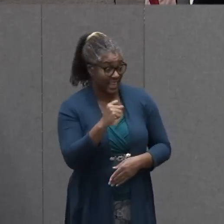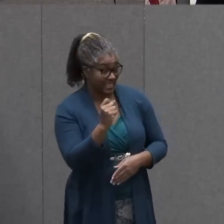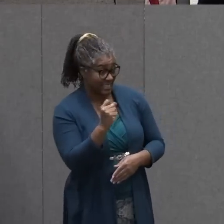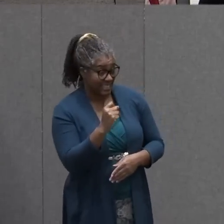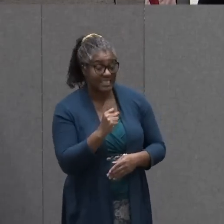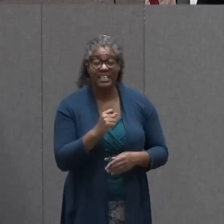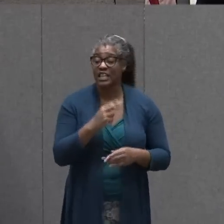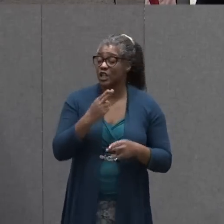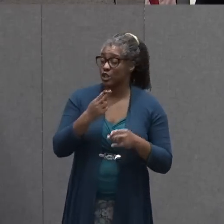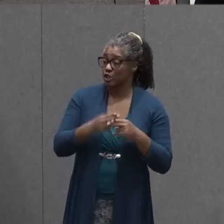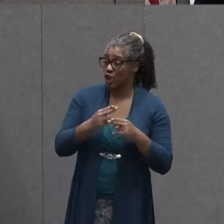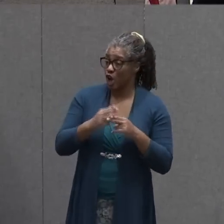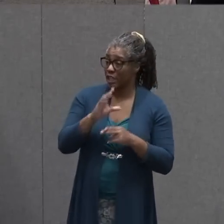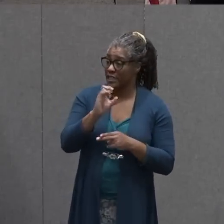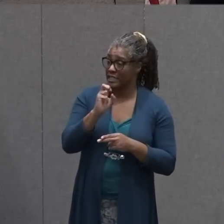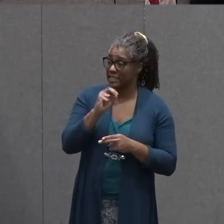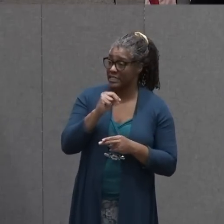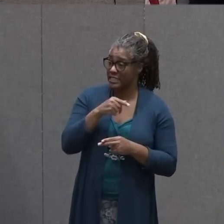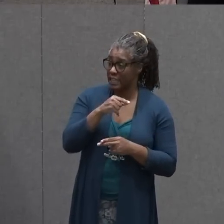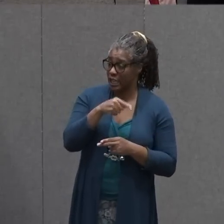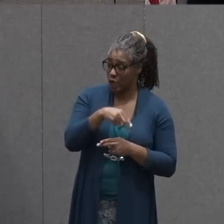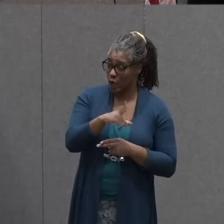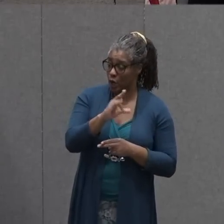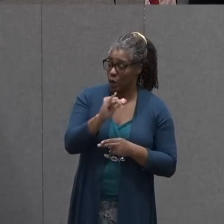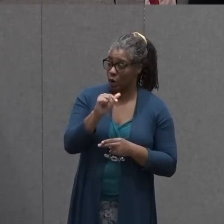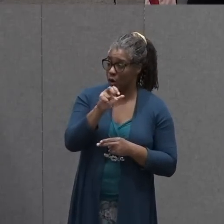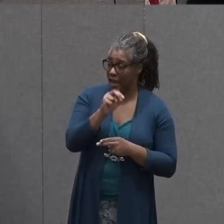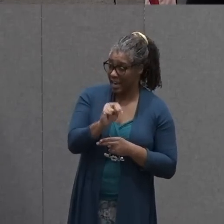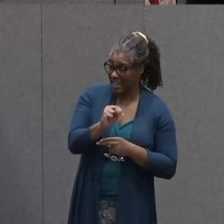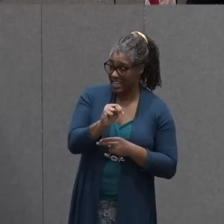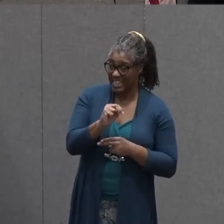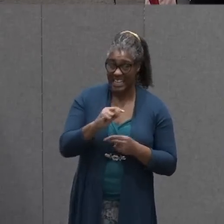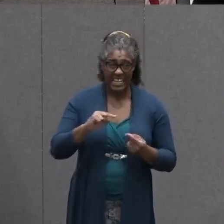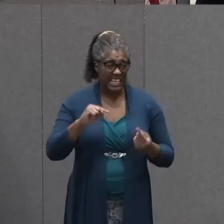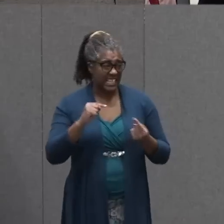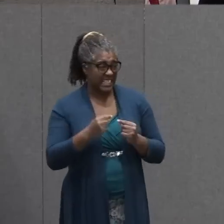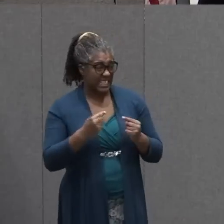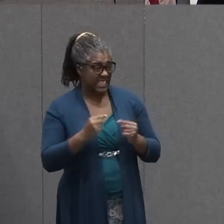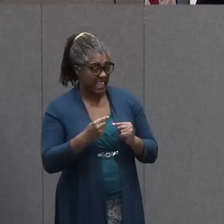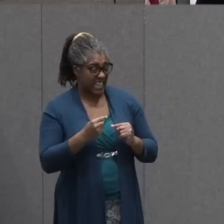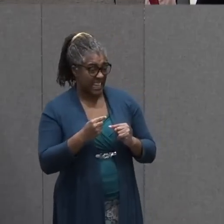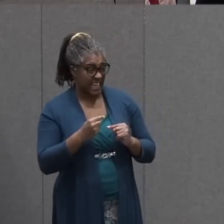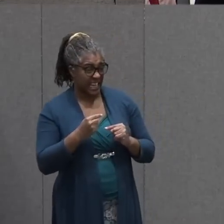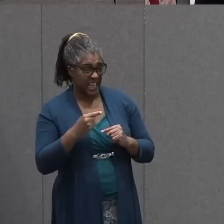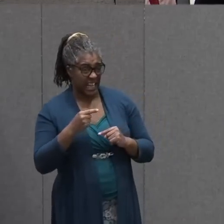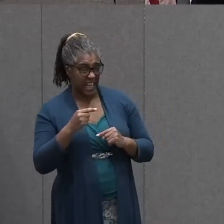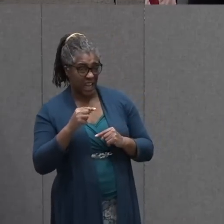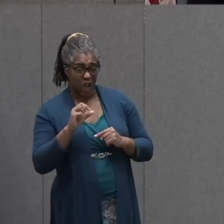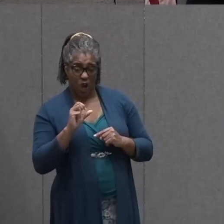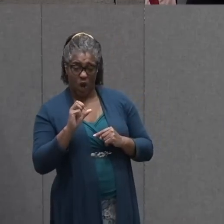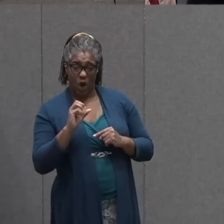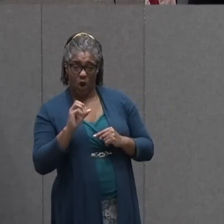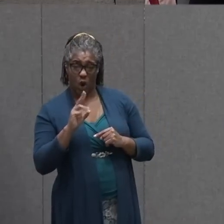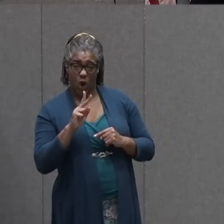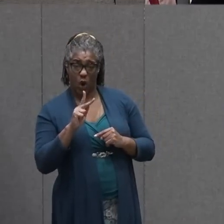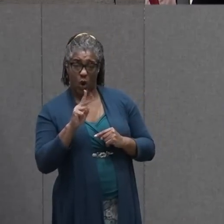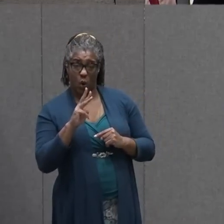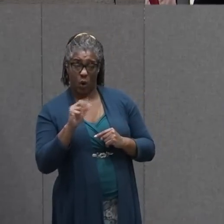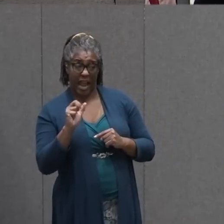cinquain. Cinquain? Oh, cinquain. Cinquain. Potato.